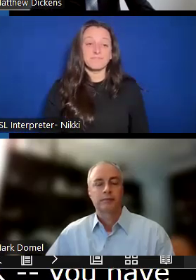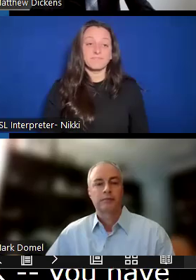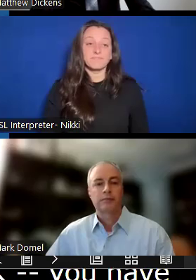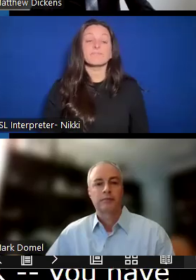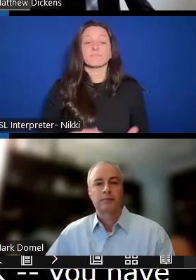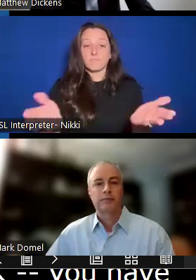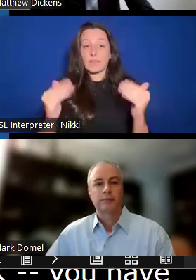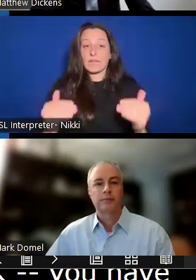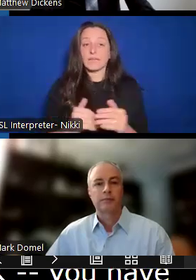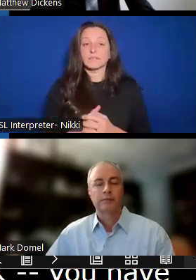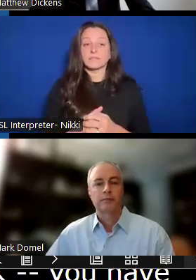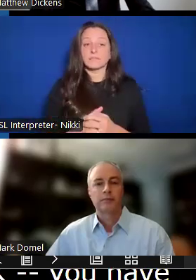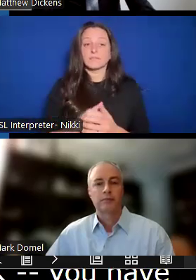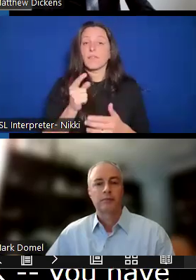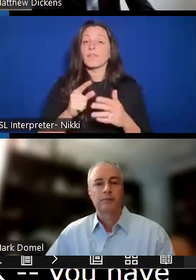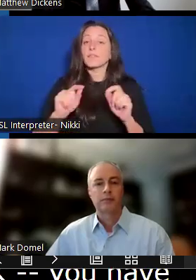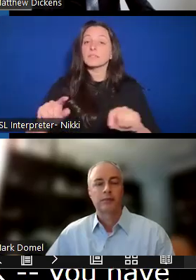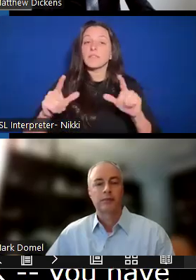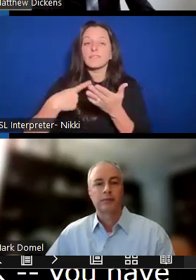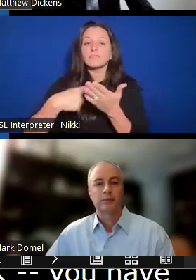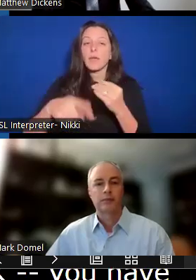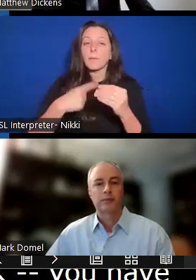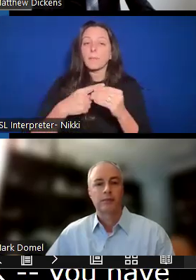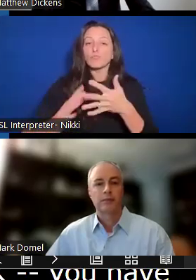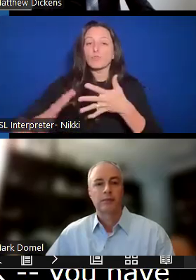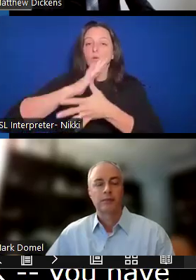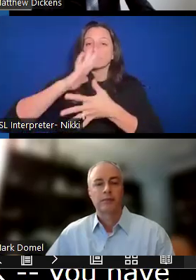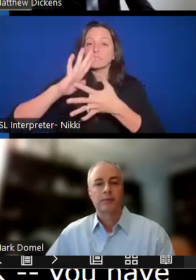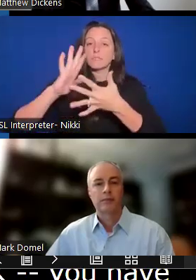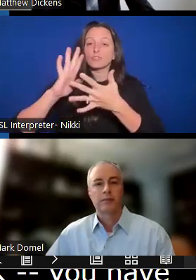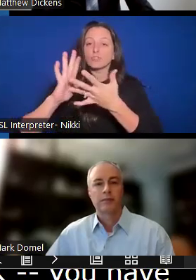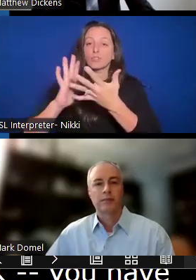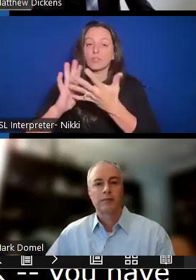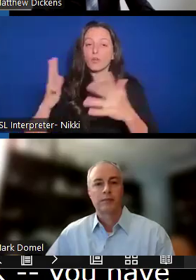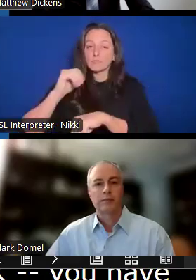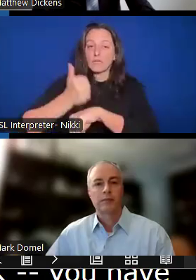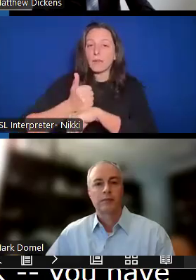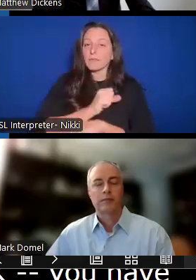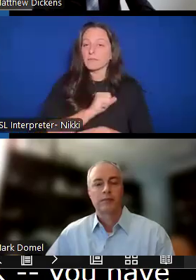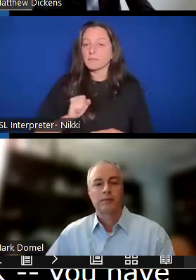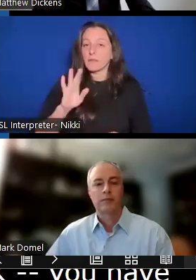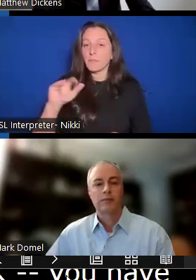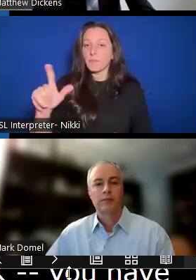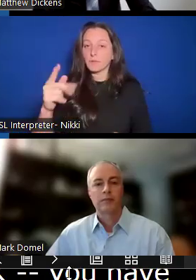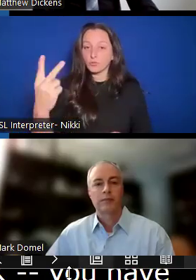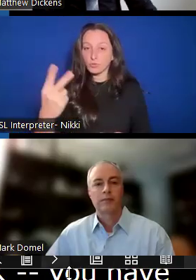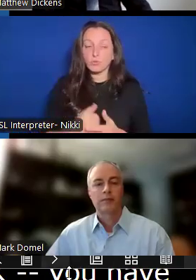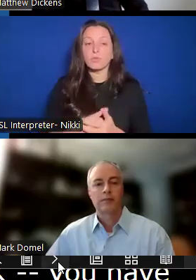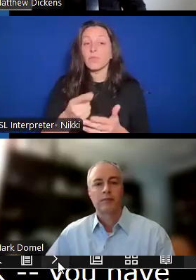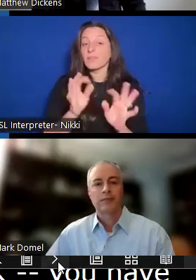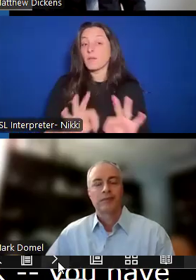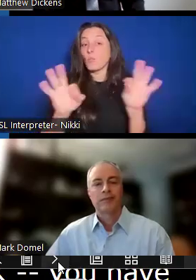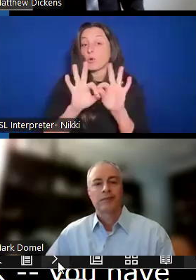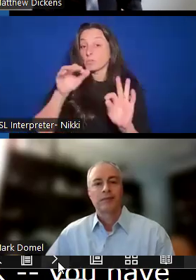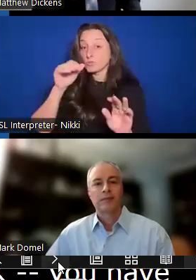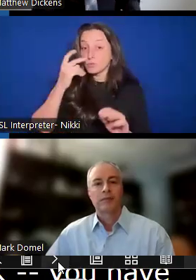Next, this slide talks about prioritization tiers that were also set in Senate Bill 2. Here, it's important to note that